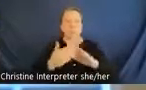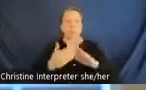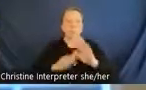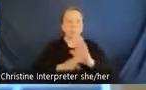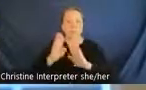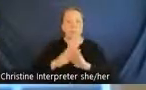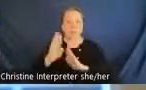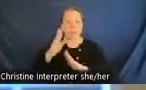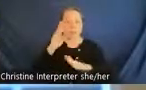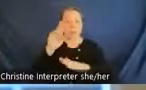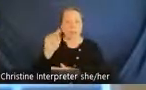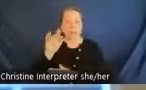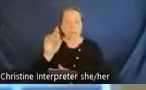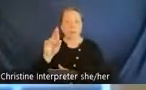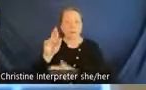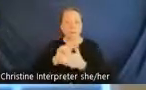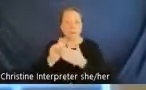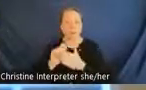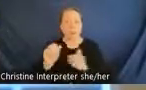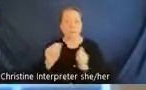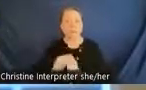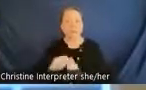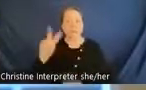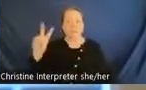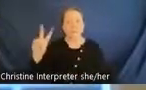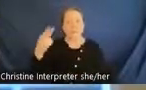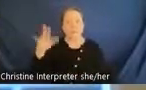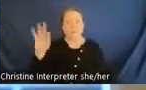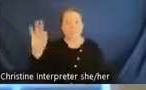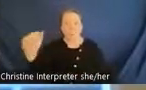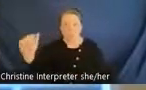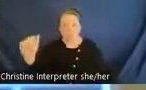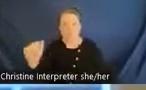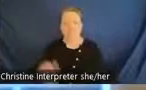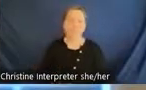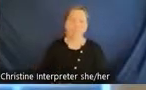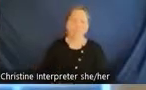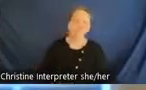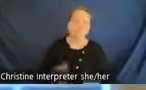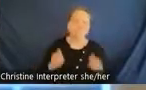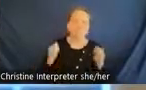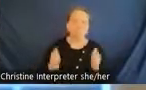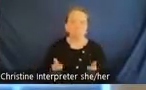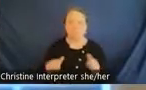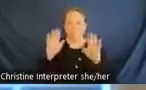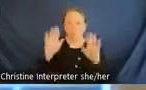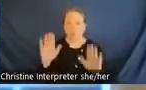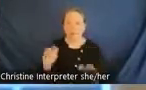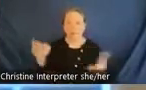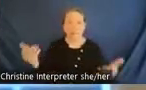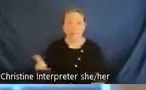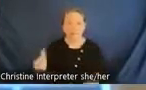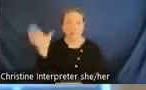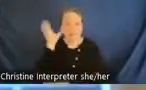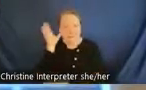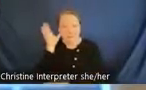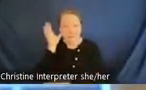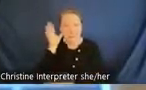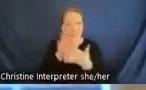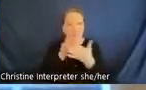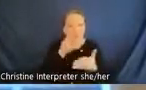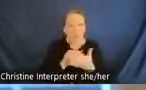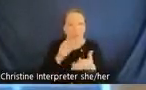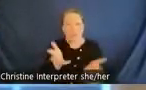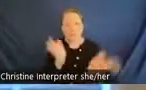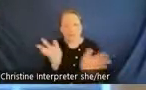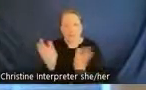Finance Agency, or VHFA. And it's really been great to be here listening, learning, and speaking with you all